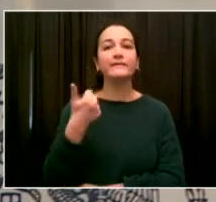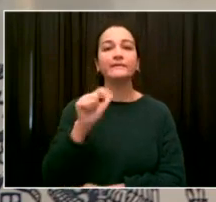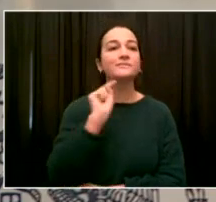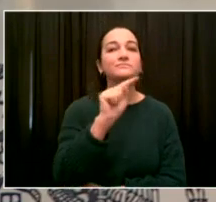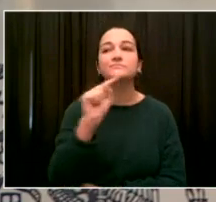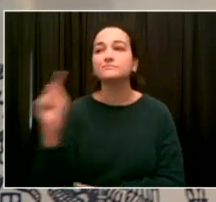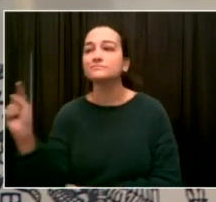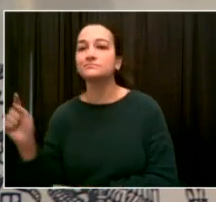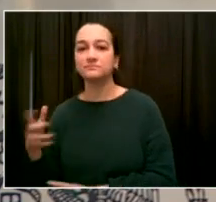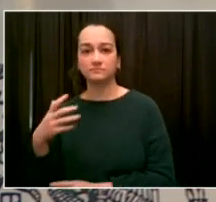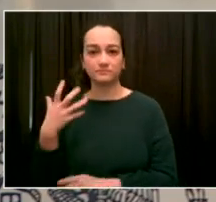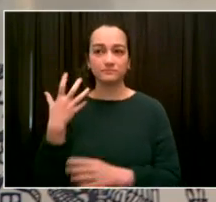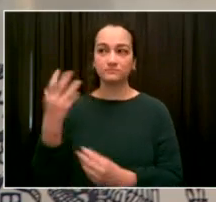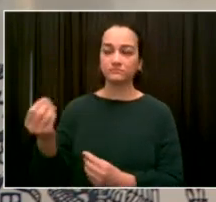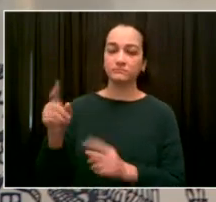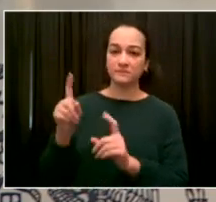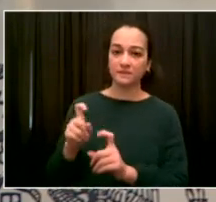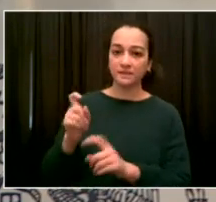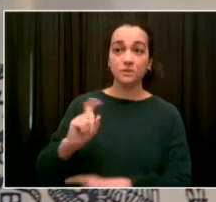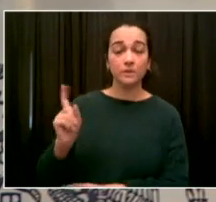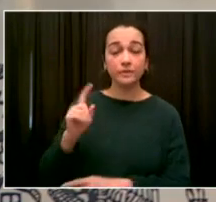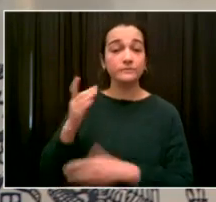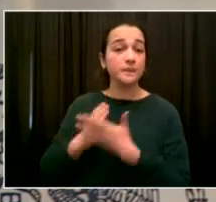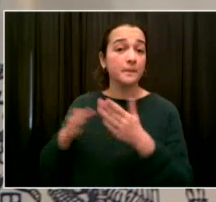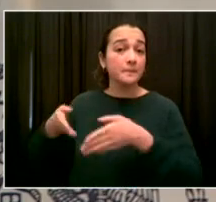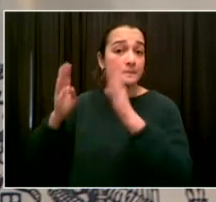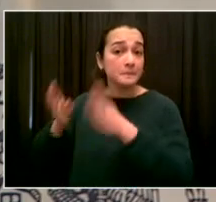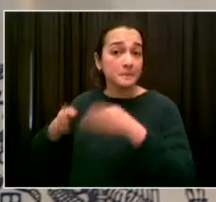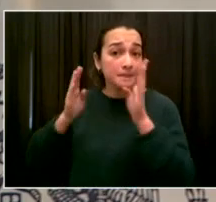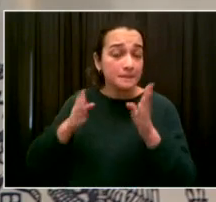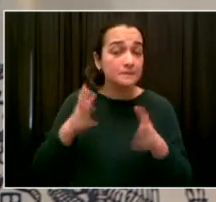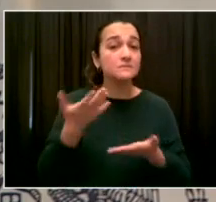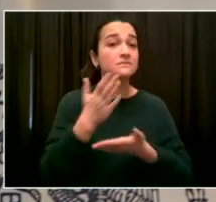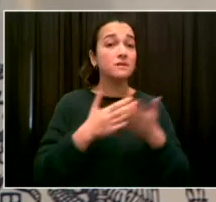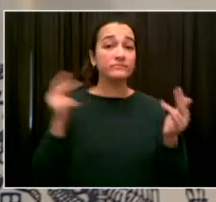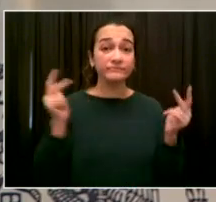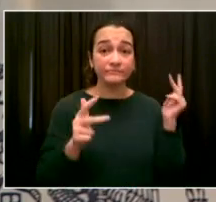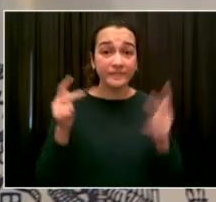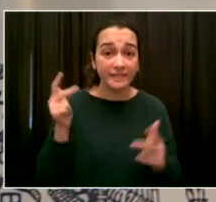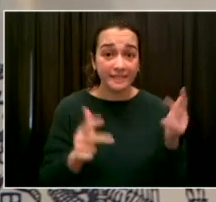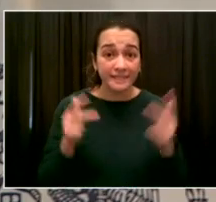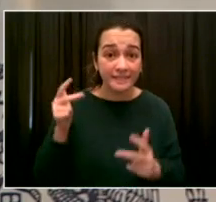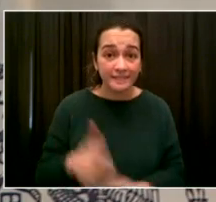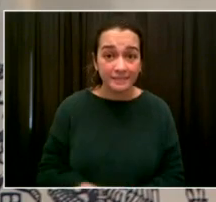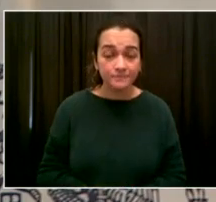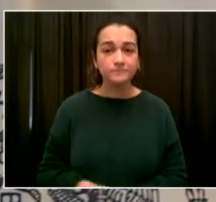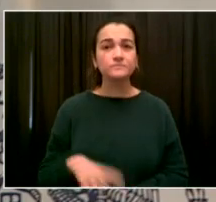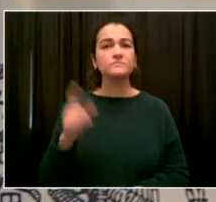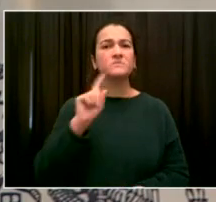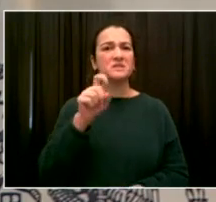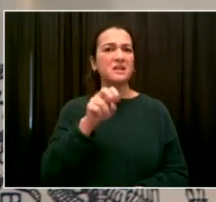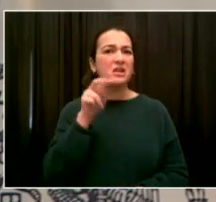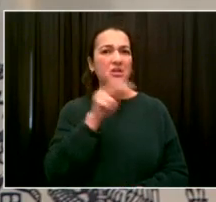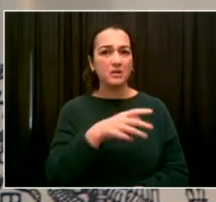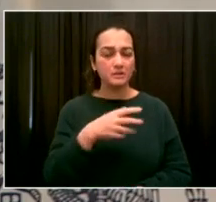not have big lines, thankfully, and they're very good at getting you a quick turnaround time. So let's focus on that.